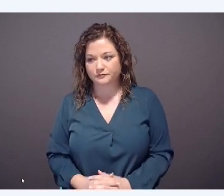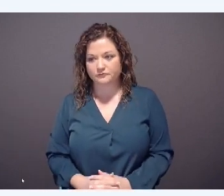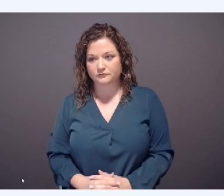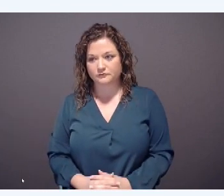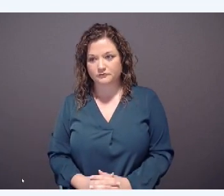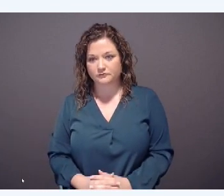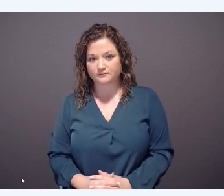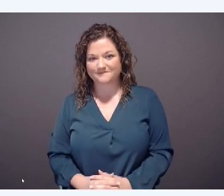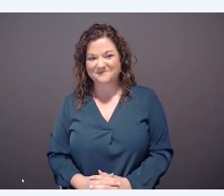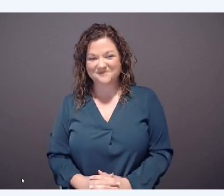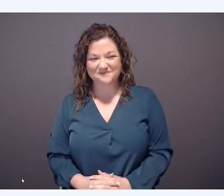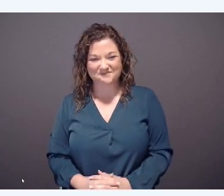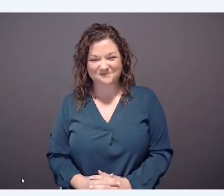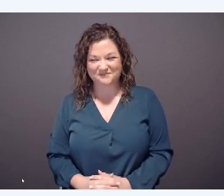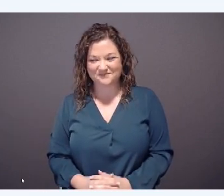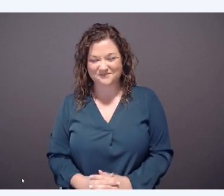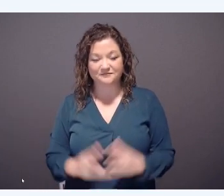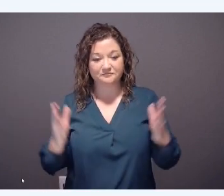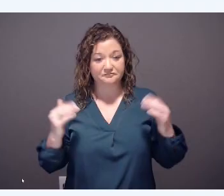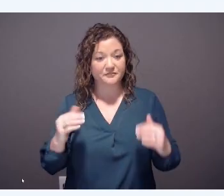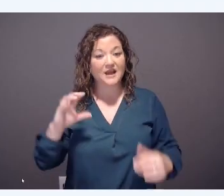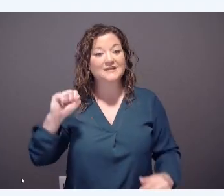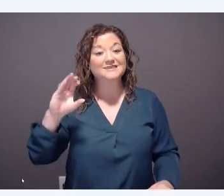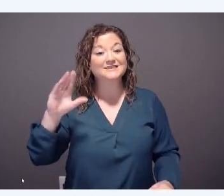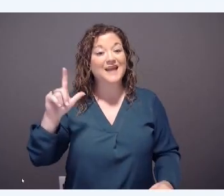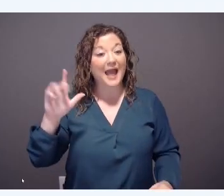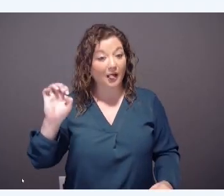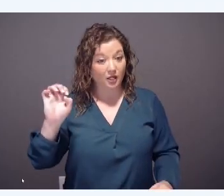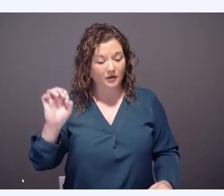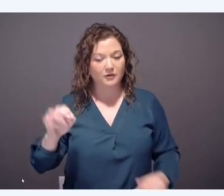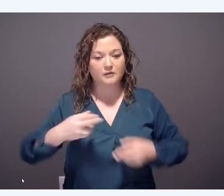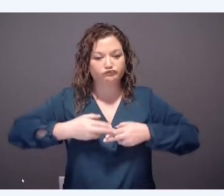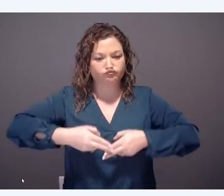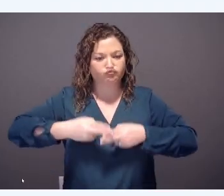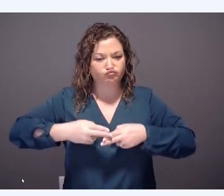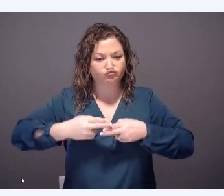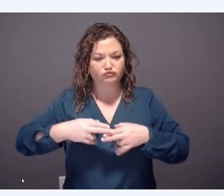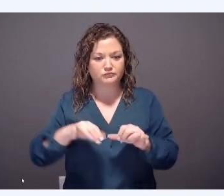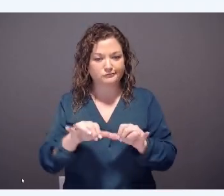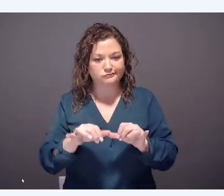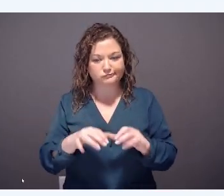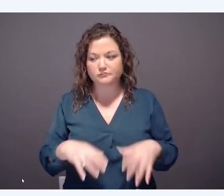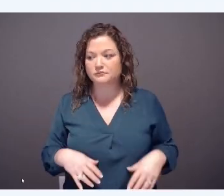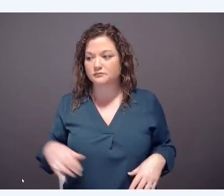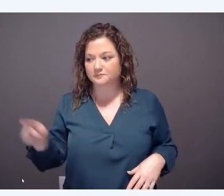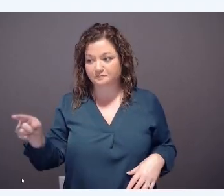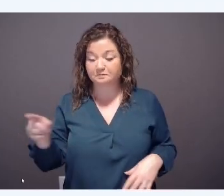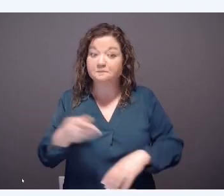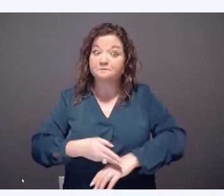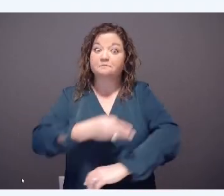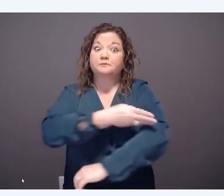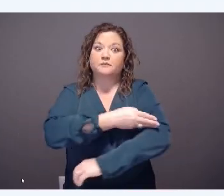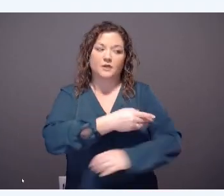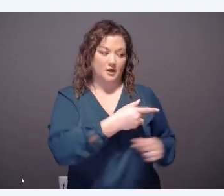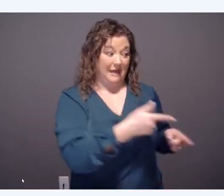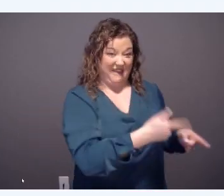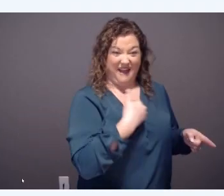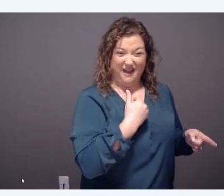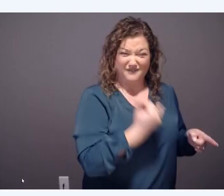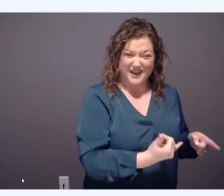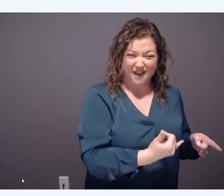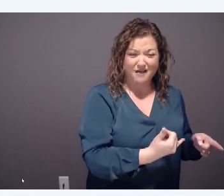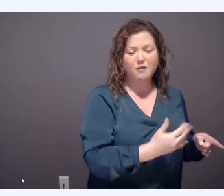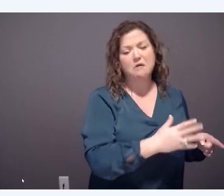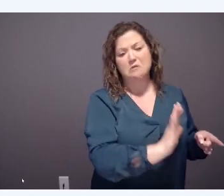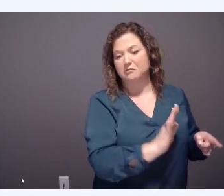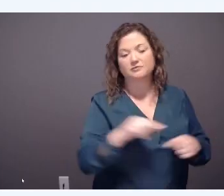All right, moving into our scales, our entry scales. This, again, is going to be a significant improvement from what we have at the existing